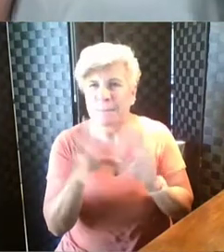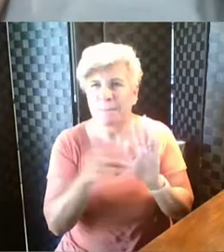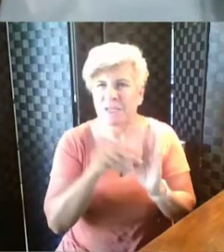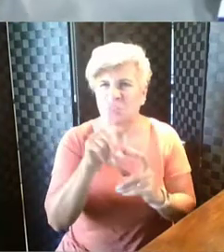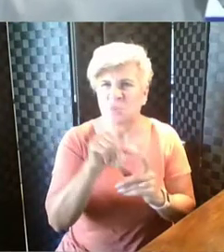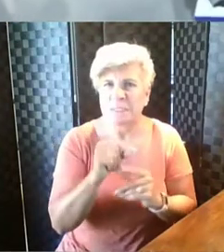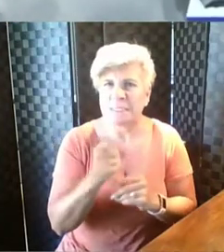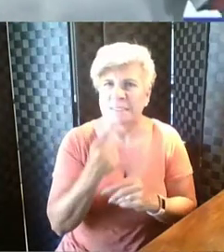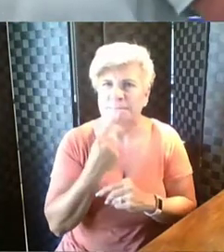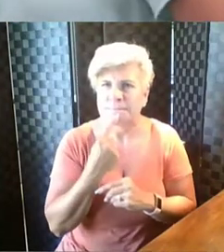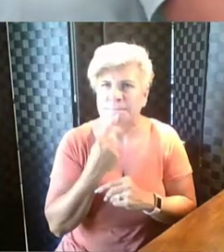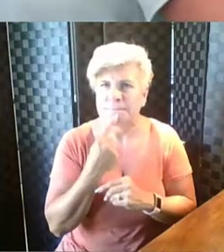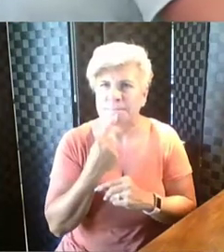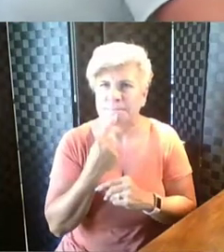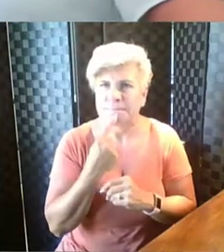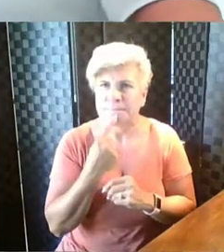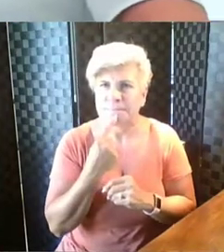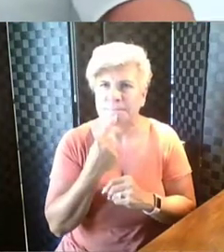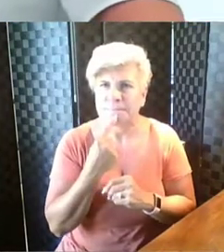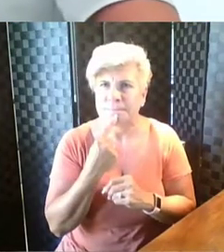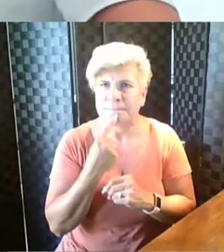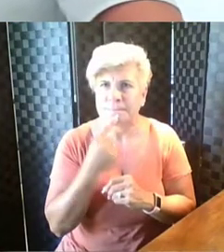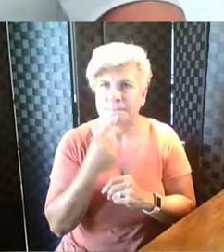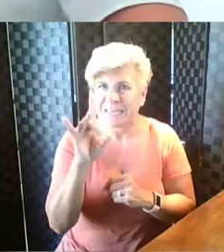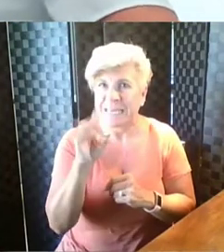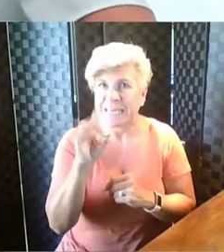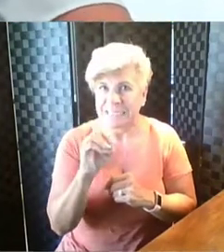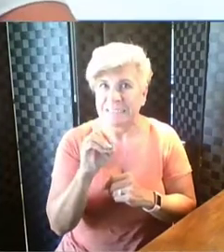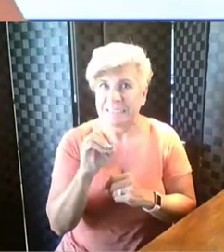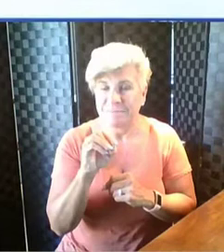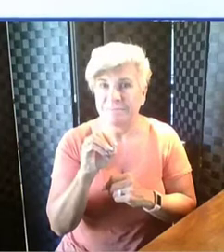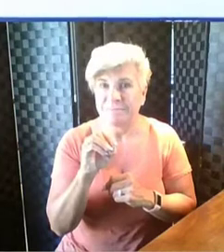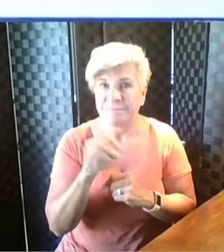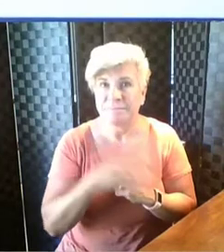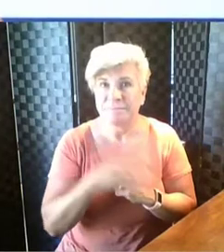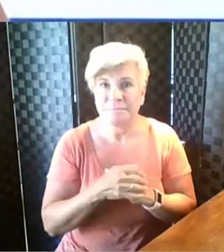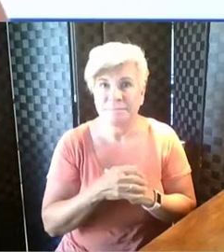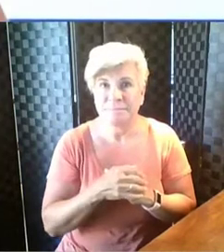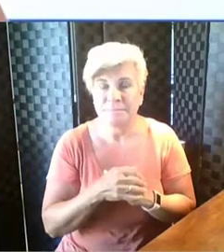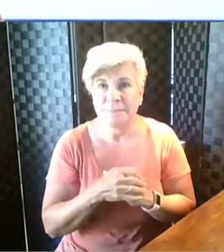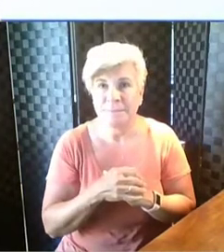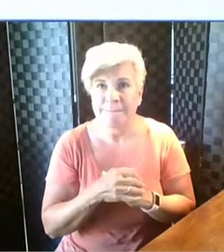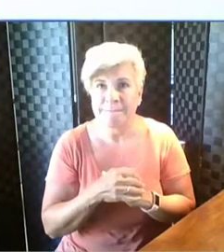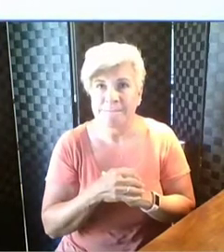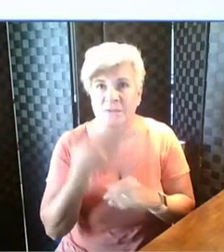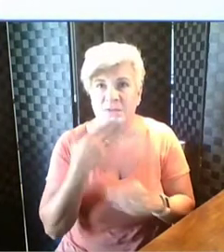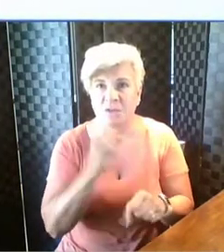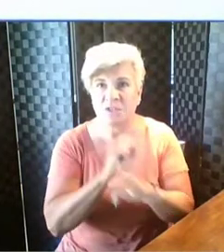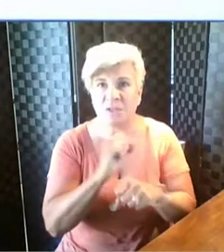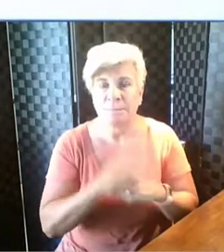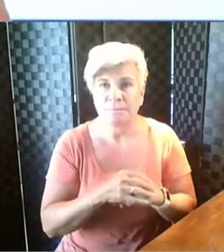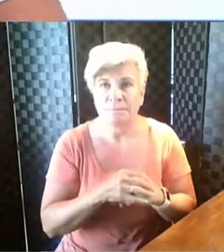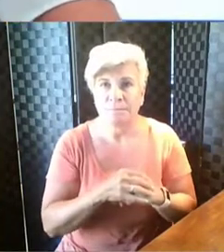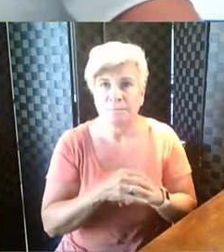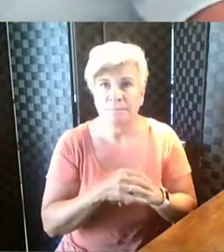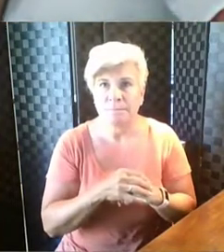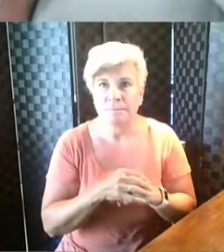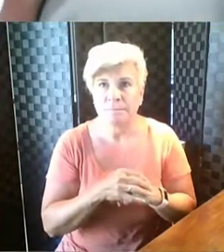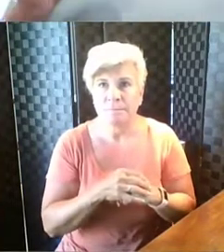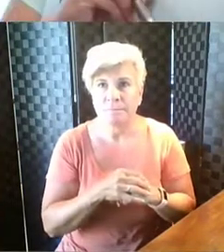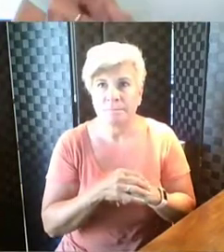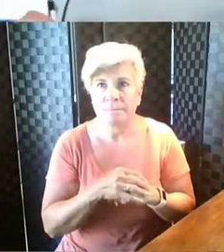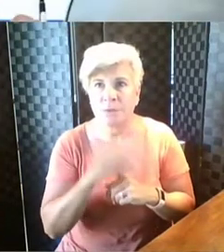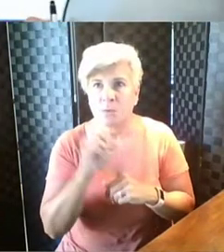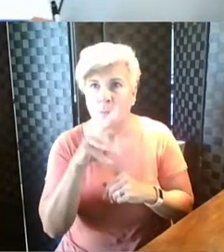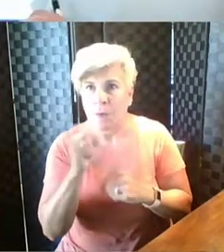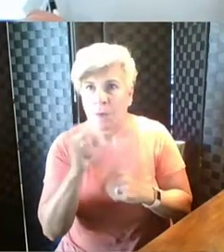plus 20. Are you thinking 80? Good job. All right. And last but certainly